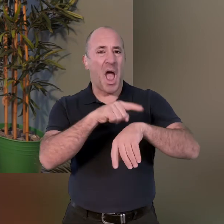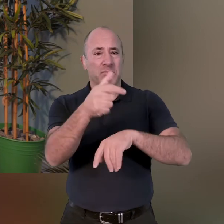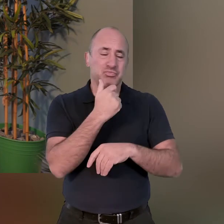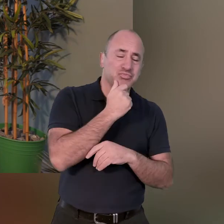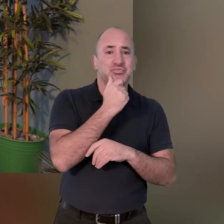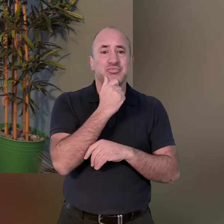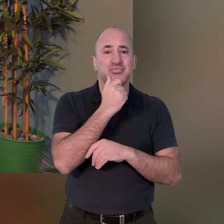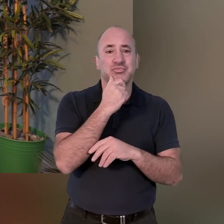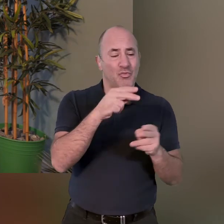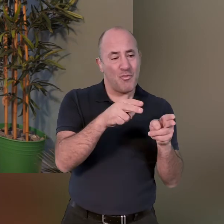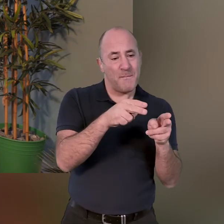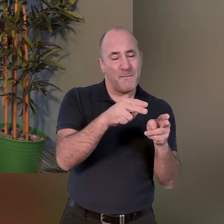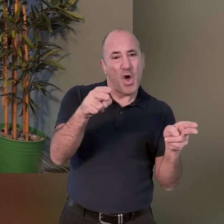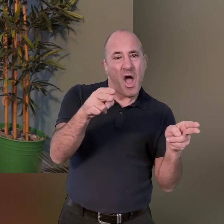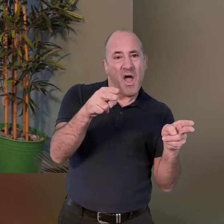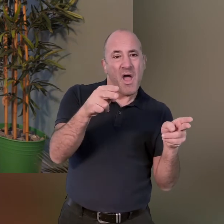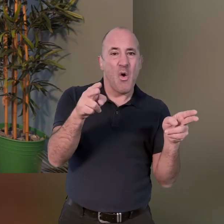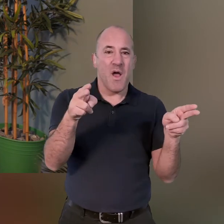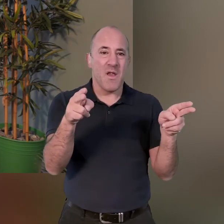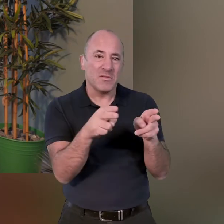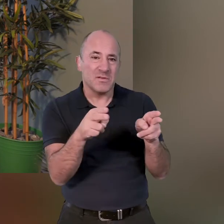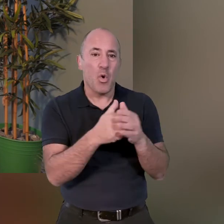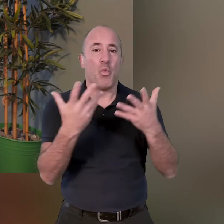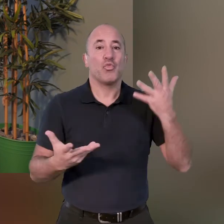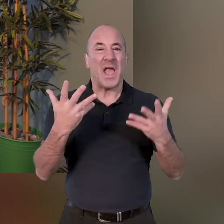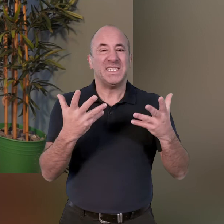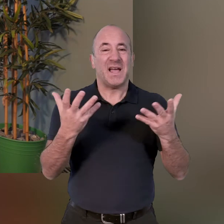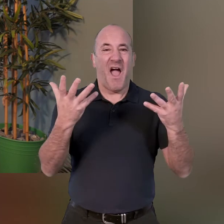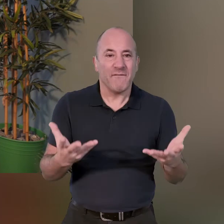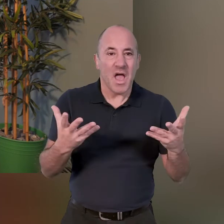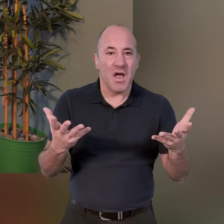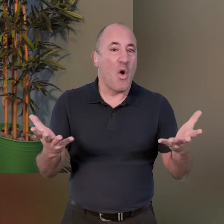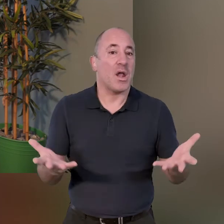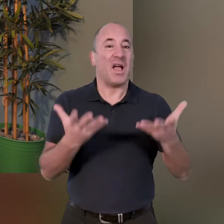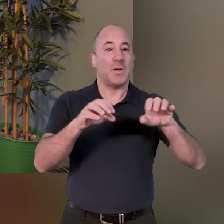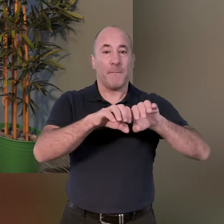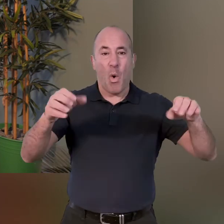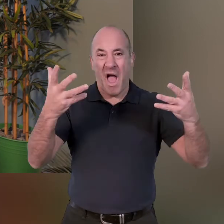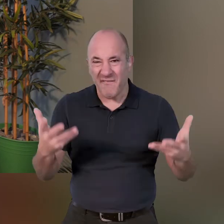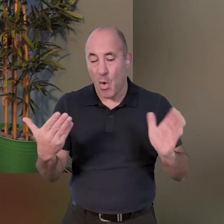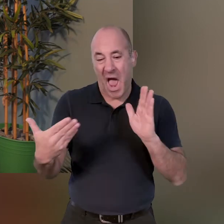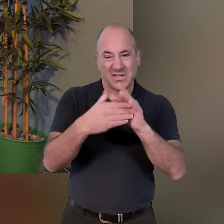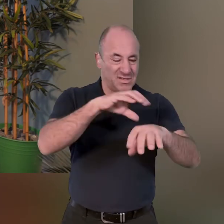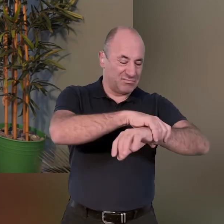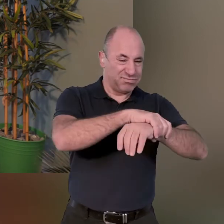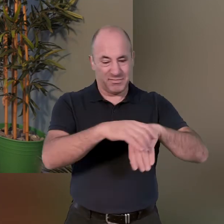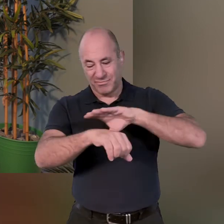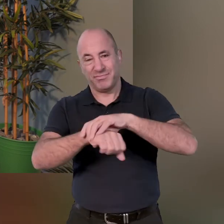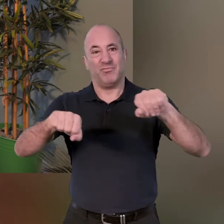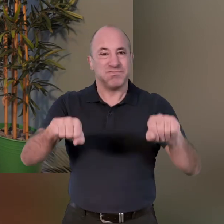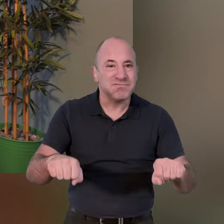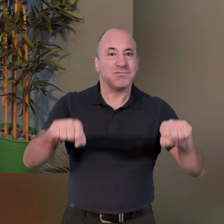that by either increasing or decreasing the weight that you're using. So we can use a heavier pole or add wrist weights or take things